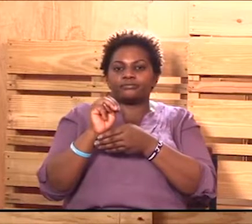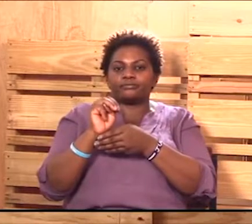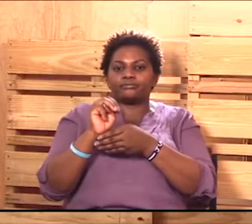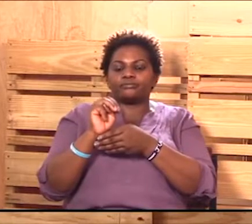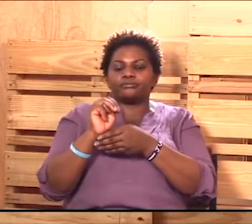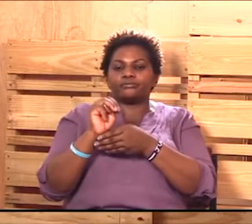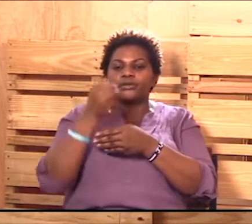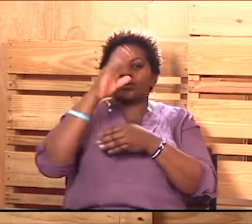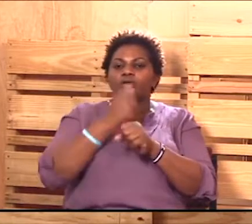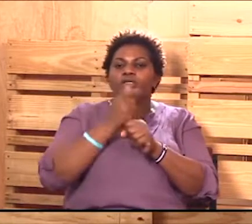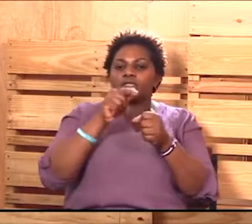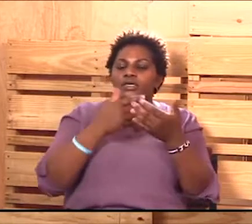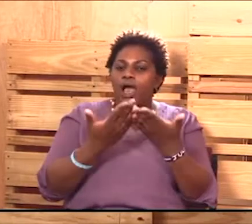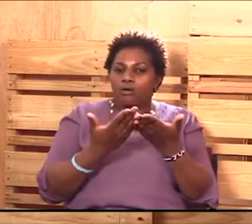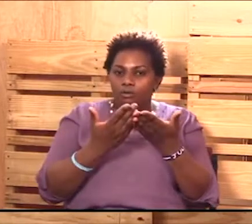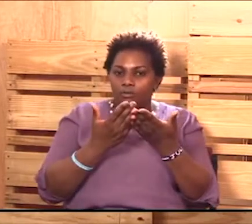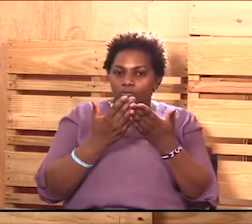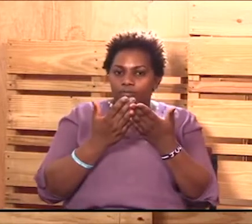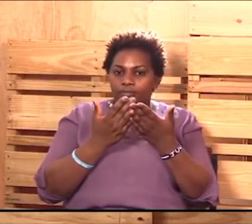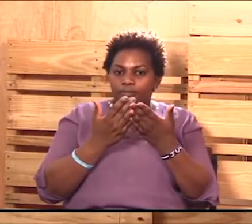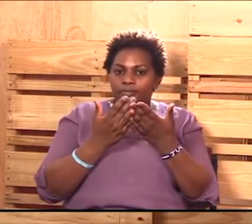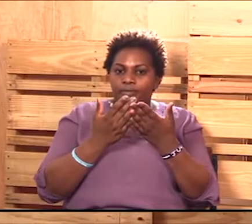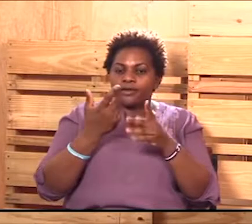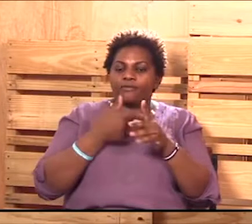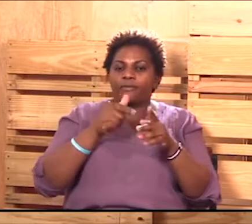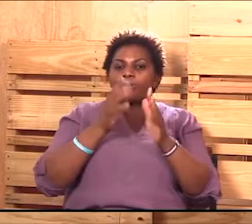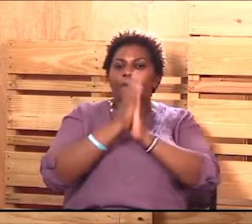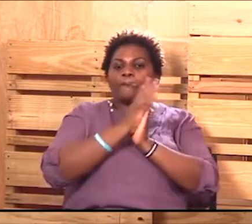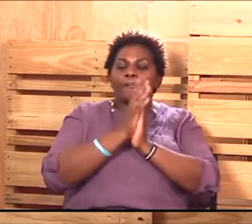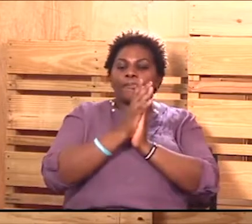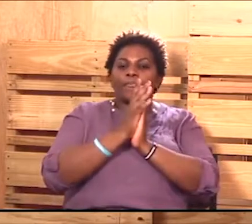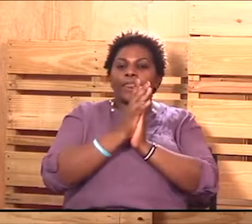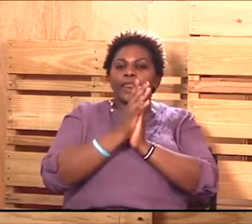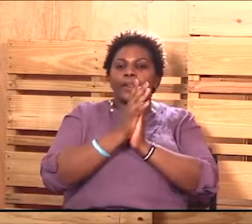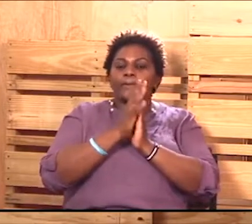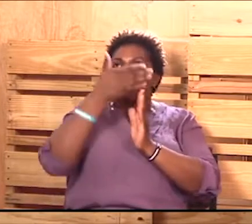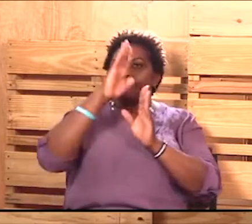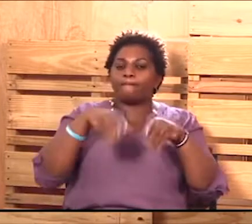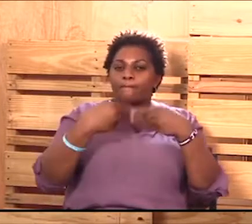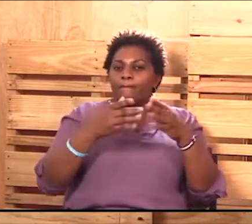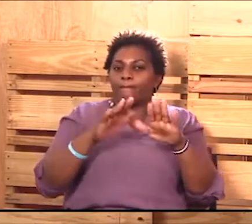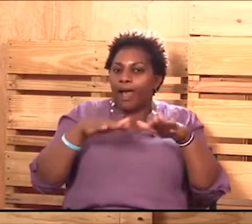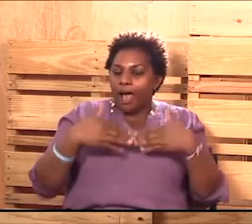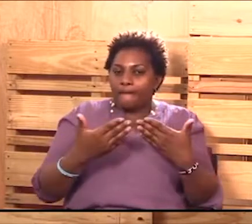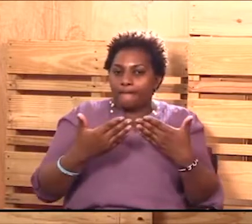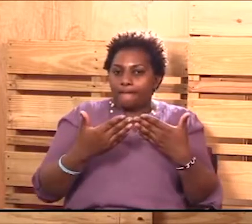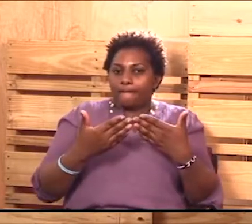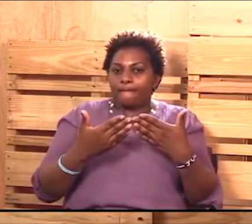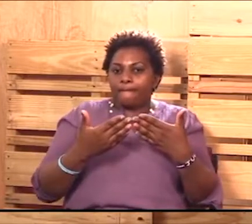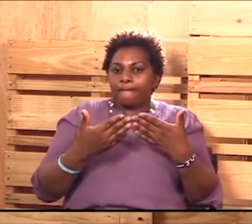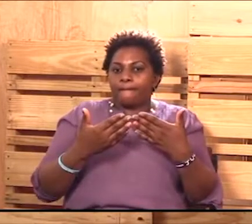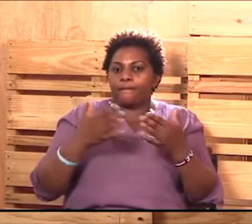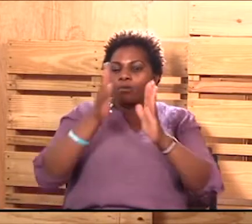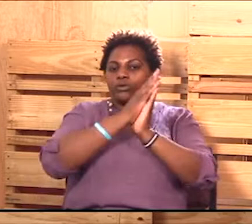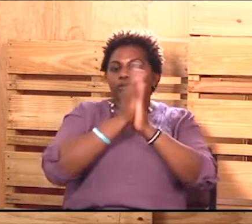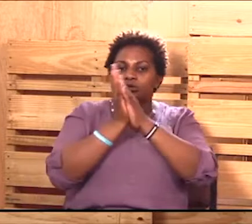And how did he do that? From our story, how did God provide for them? You know, remember all